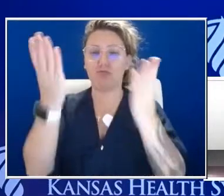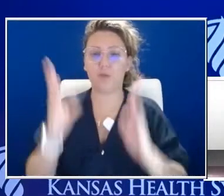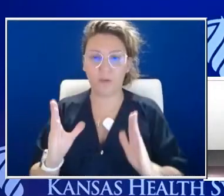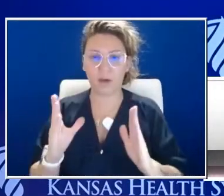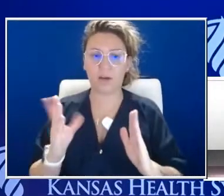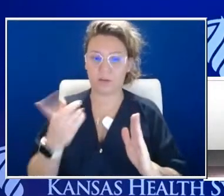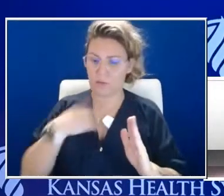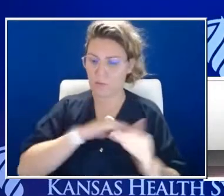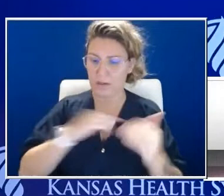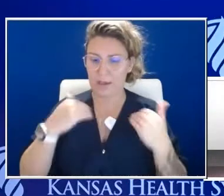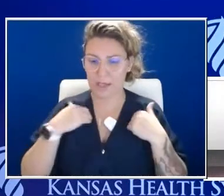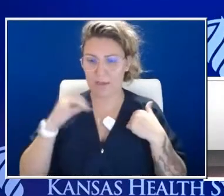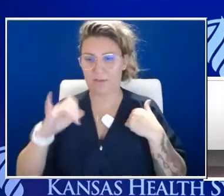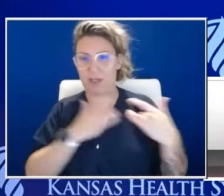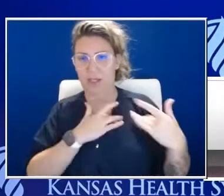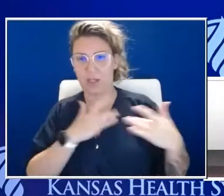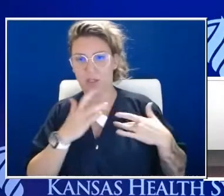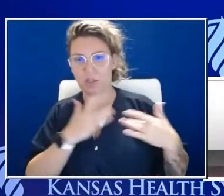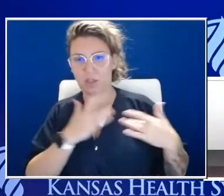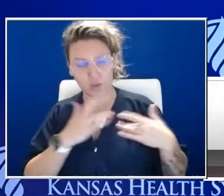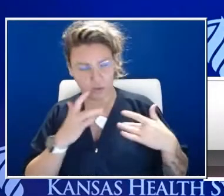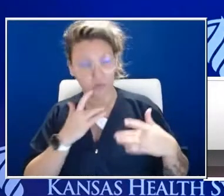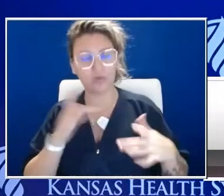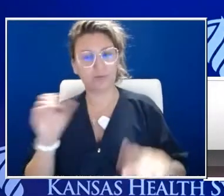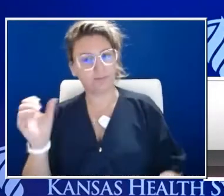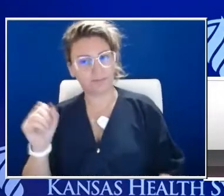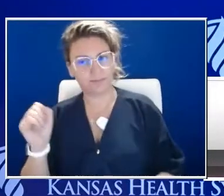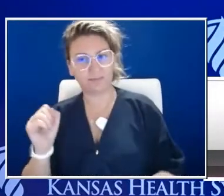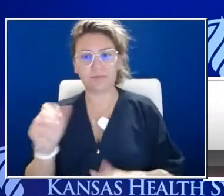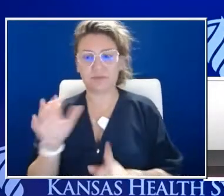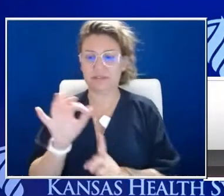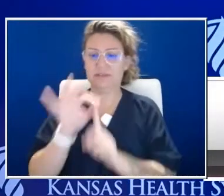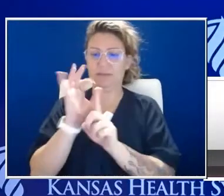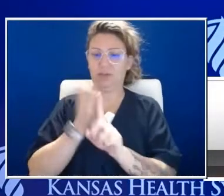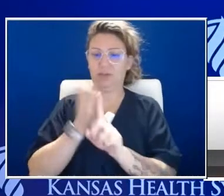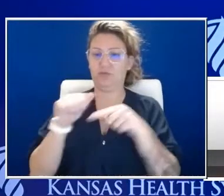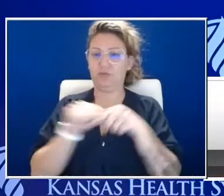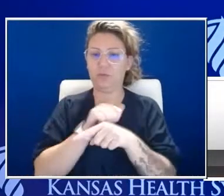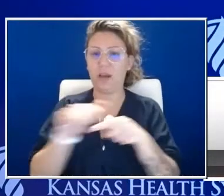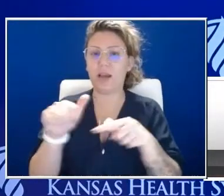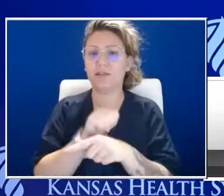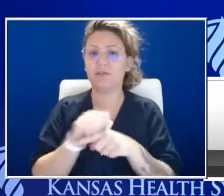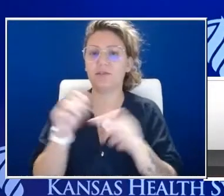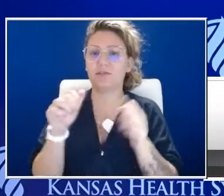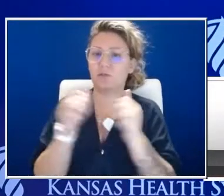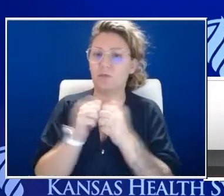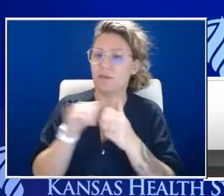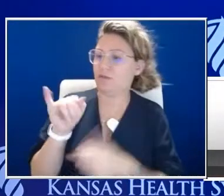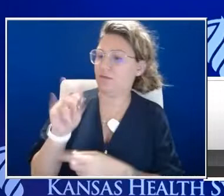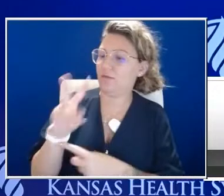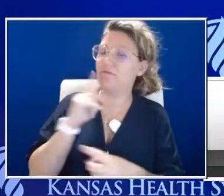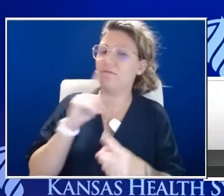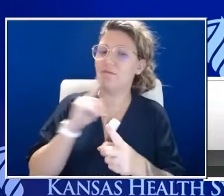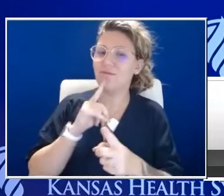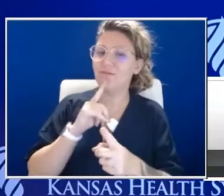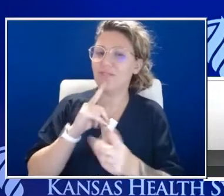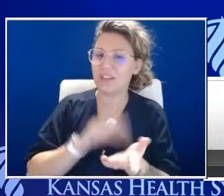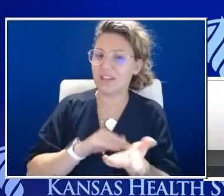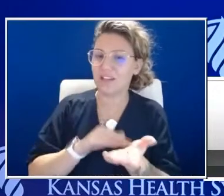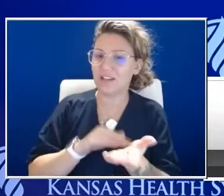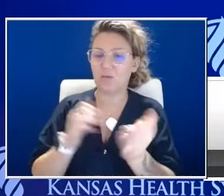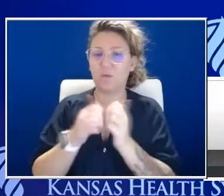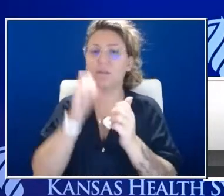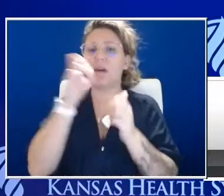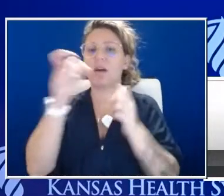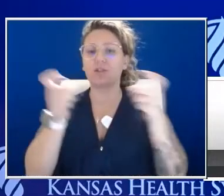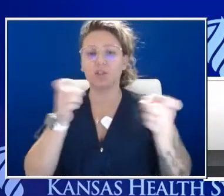this concern, certainly, especially in our practice with ID physicians, of our uncontrolled HIV or our AIDS